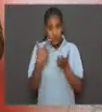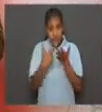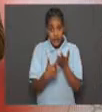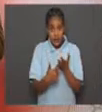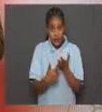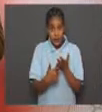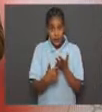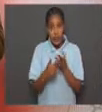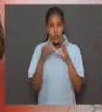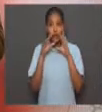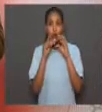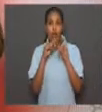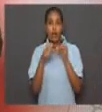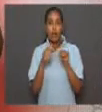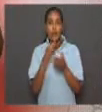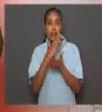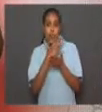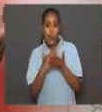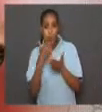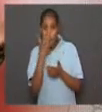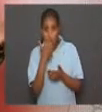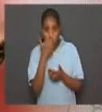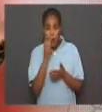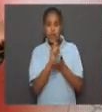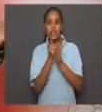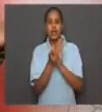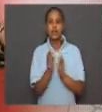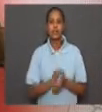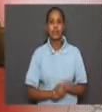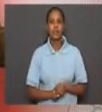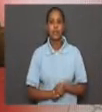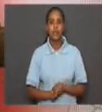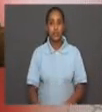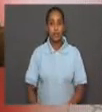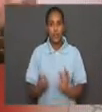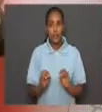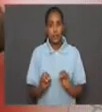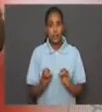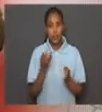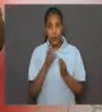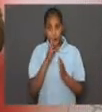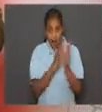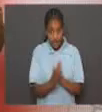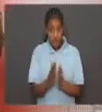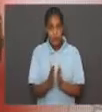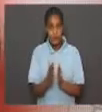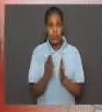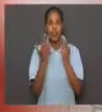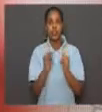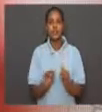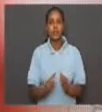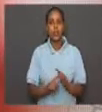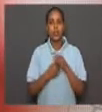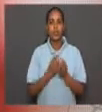these and talk about some common examples. Students, if you are ready, let